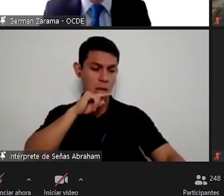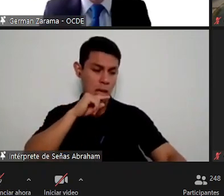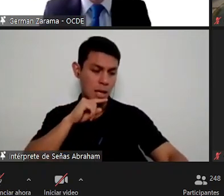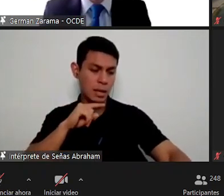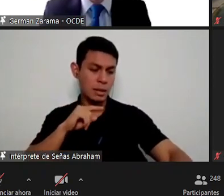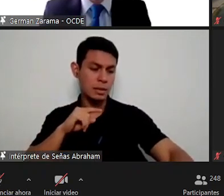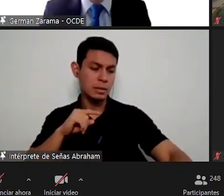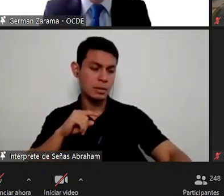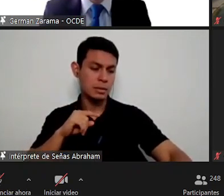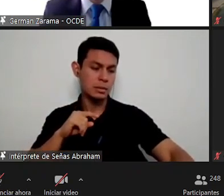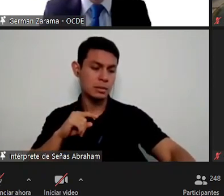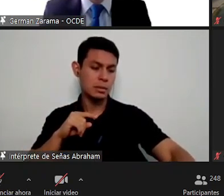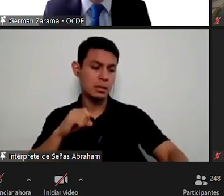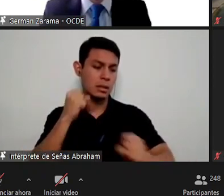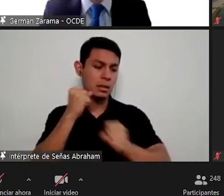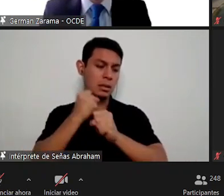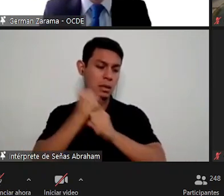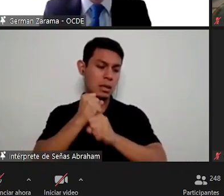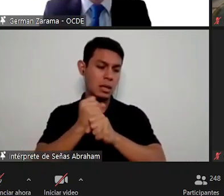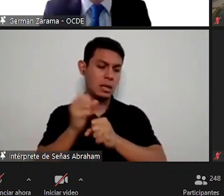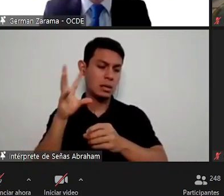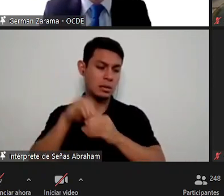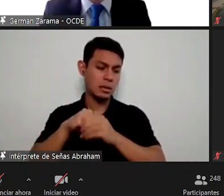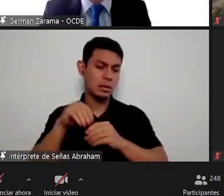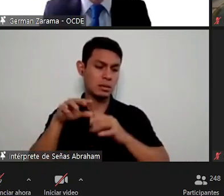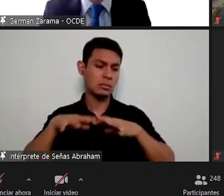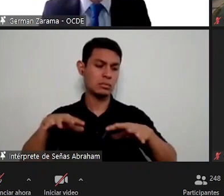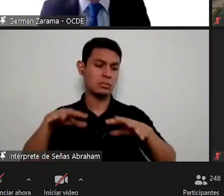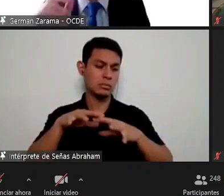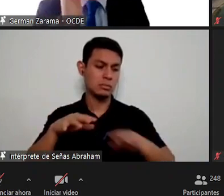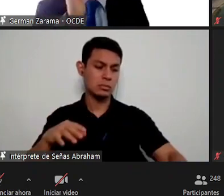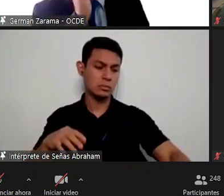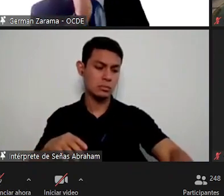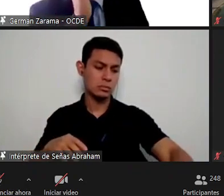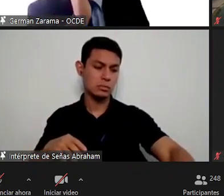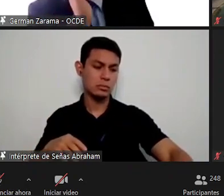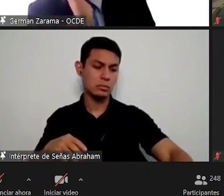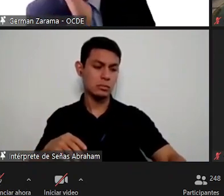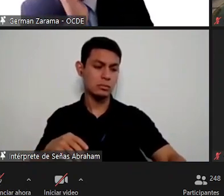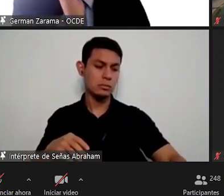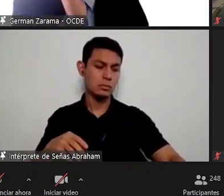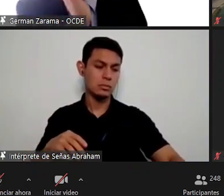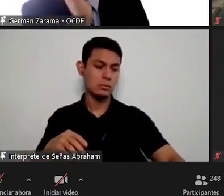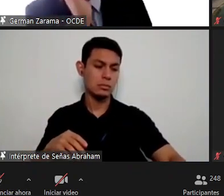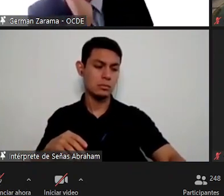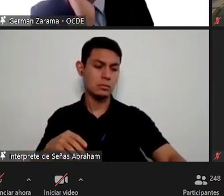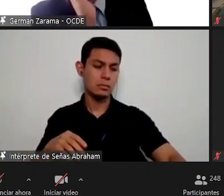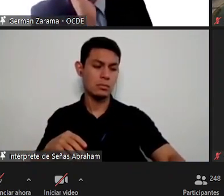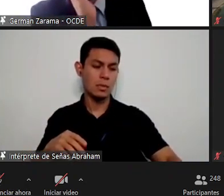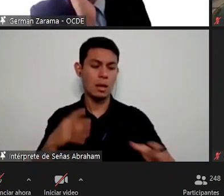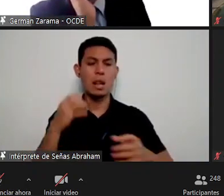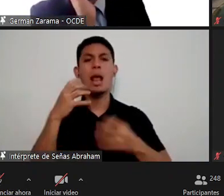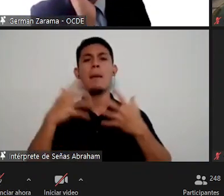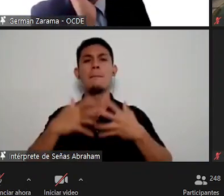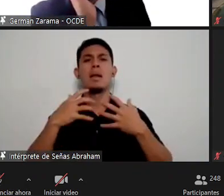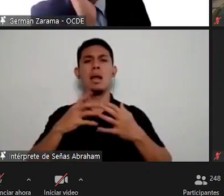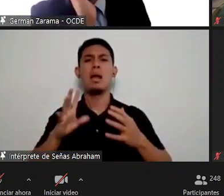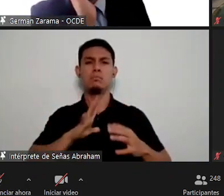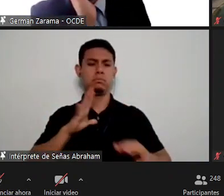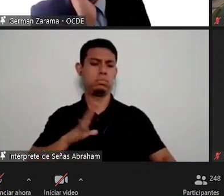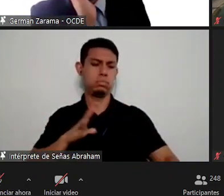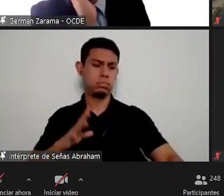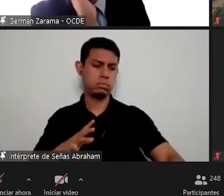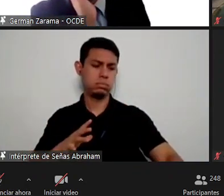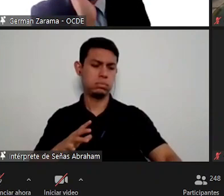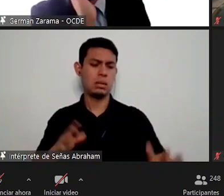women are working were on our sector and formally with all their labor benefits and formal